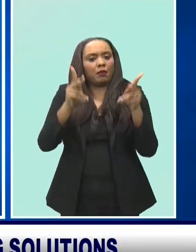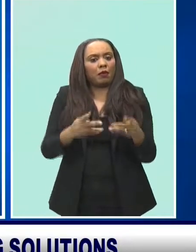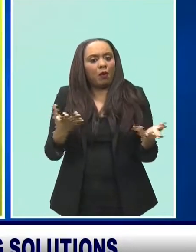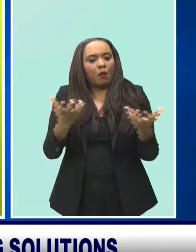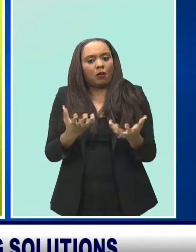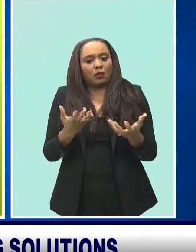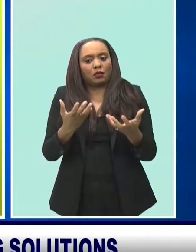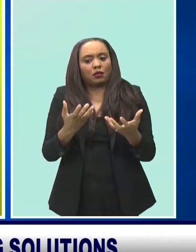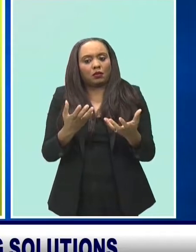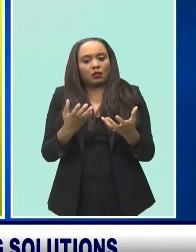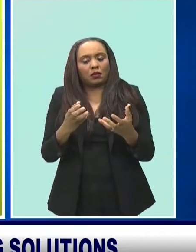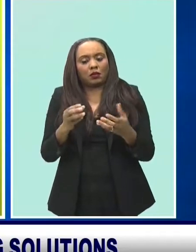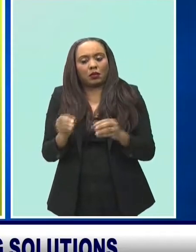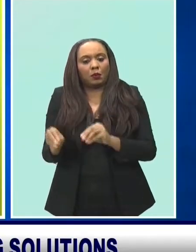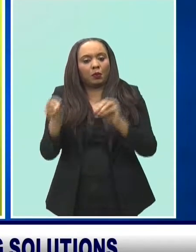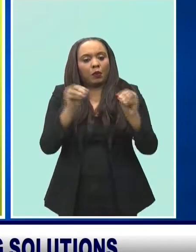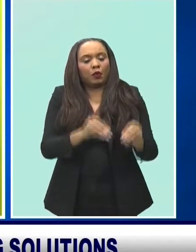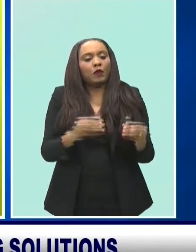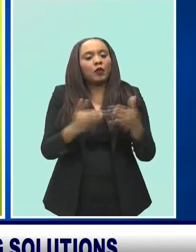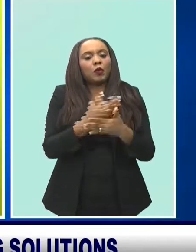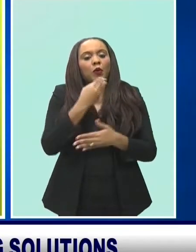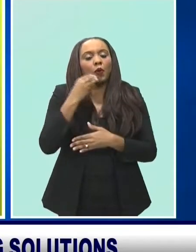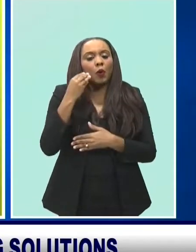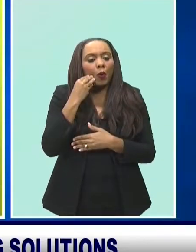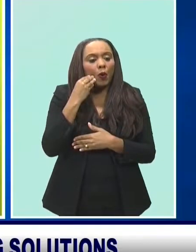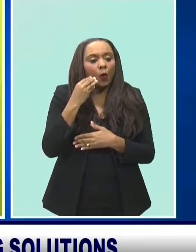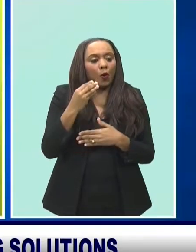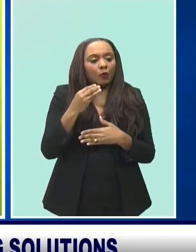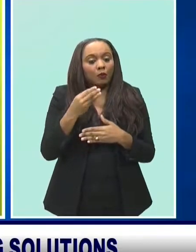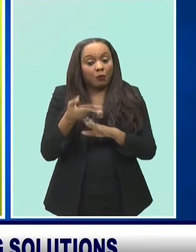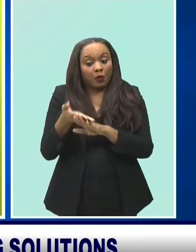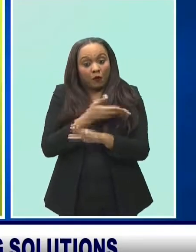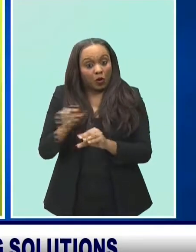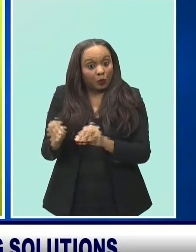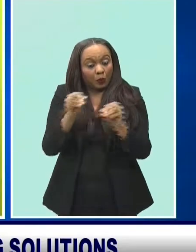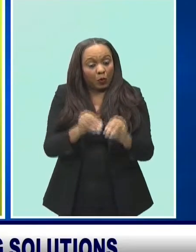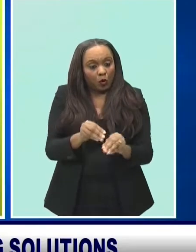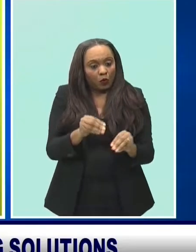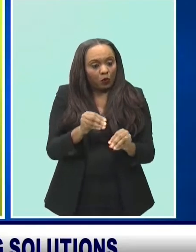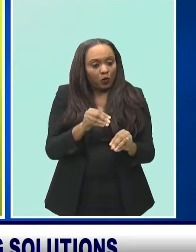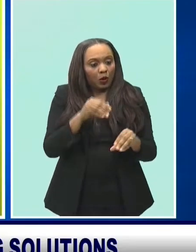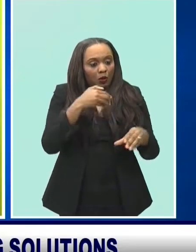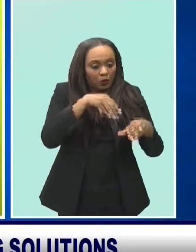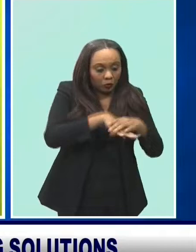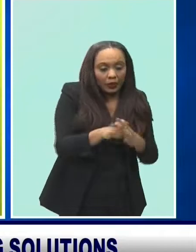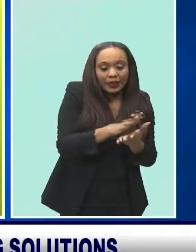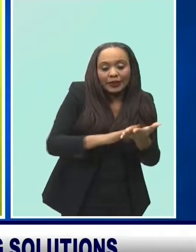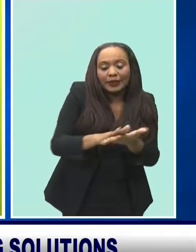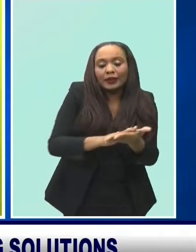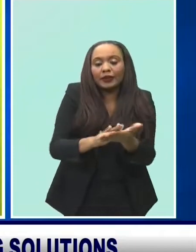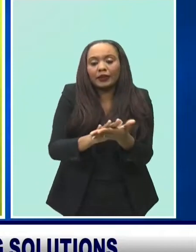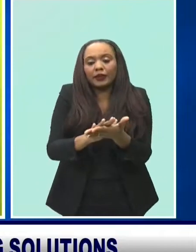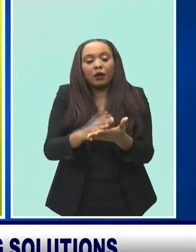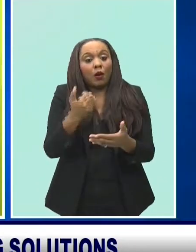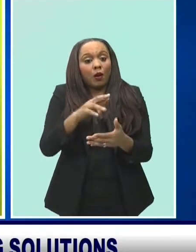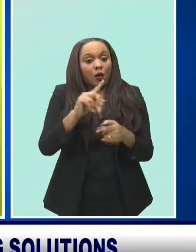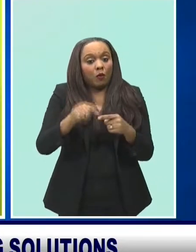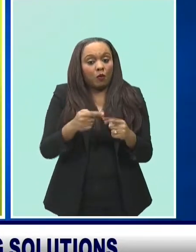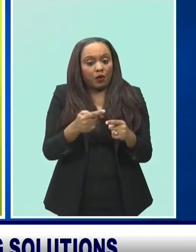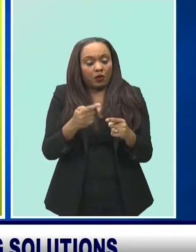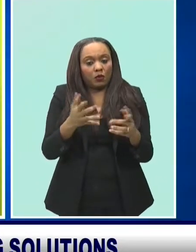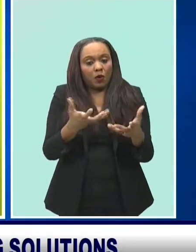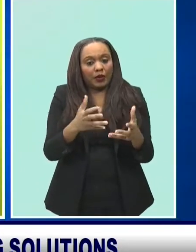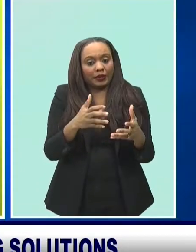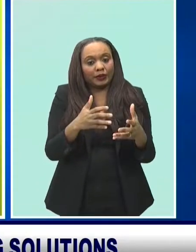home, we prepare that. If they're moving out, we look after that as well. We do a lot of, we